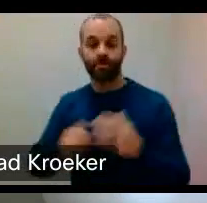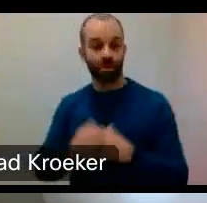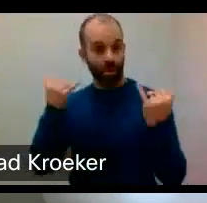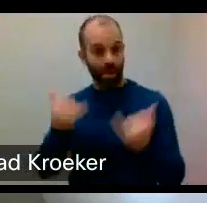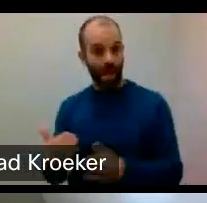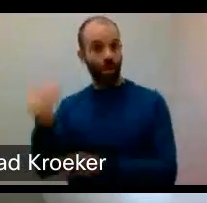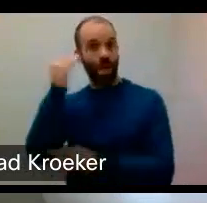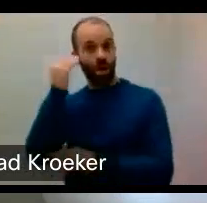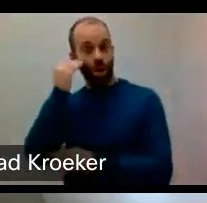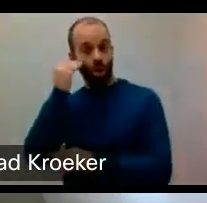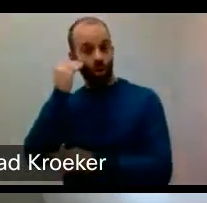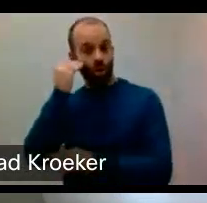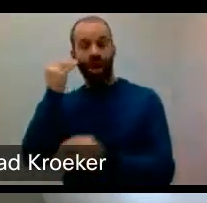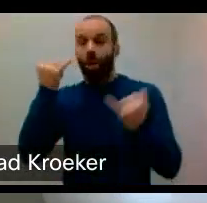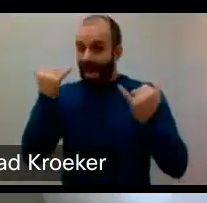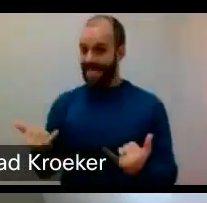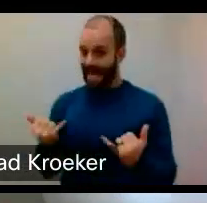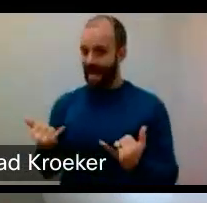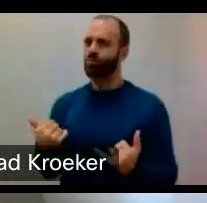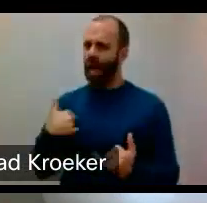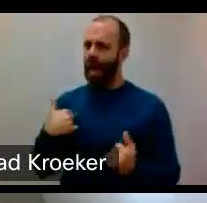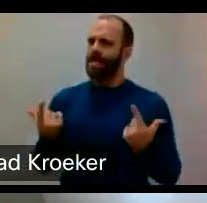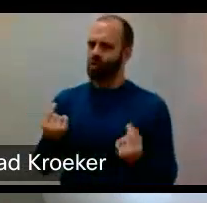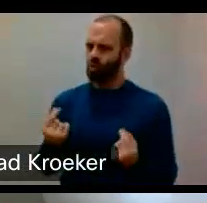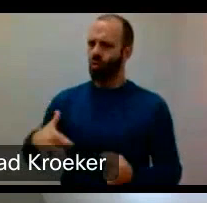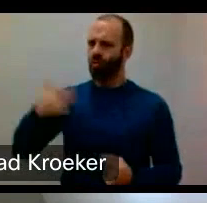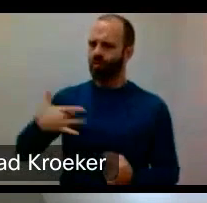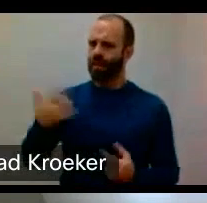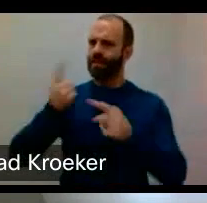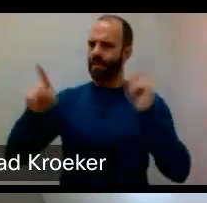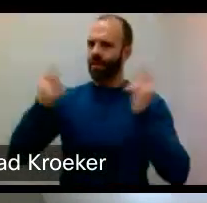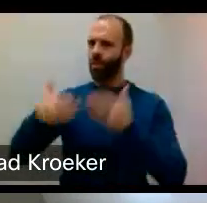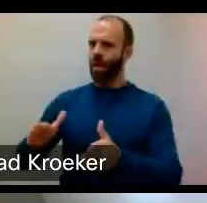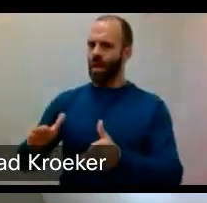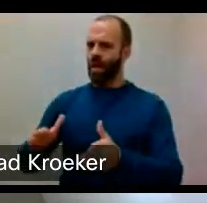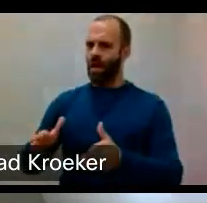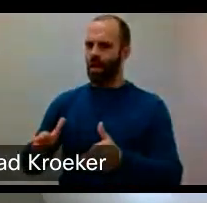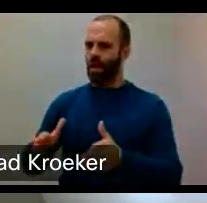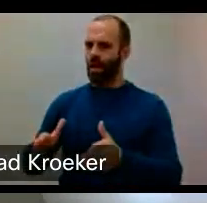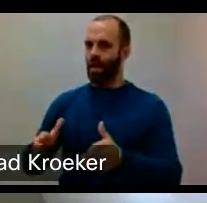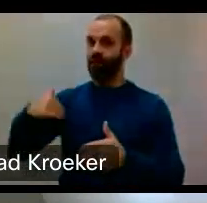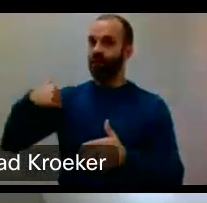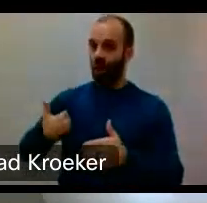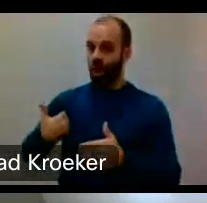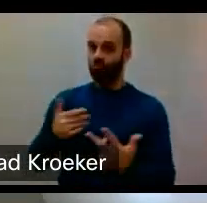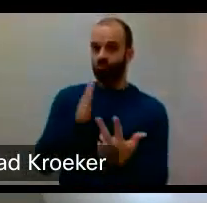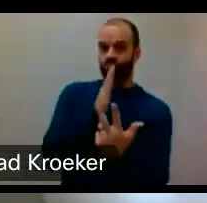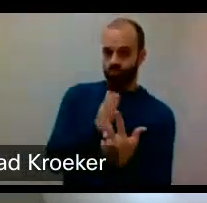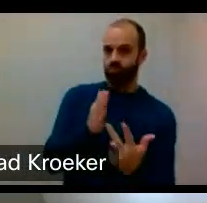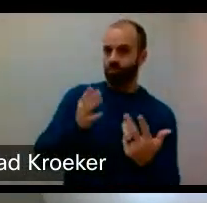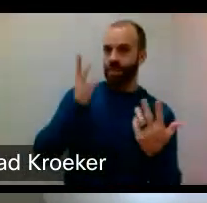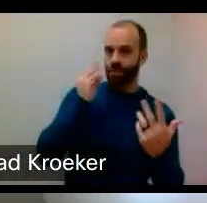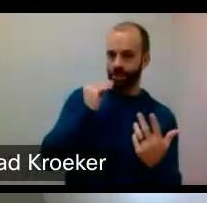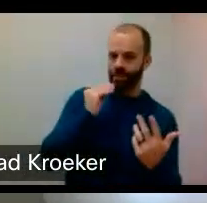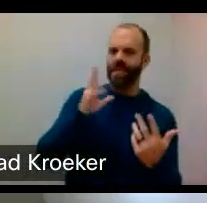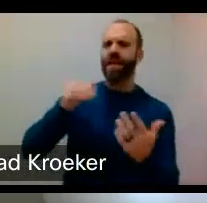know, or I now do, or I now feel or think differently, that's where you write that.